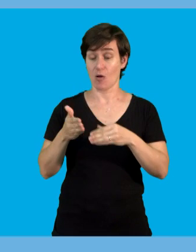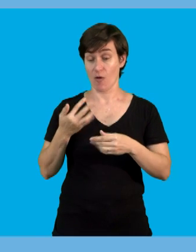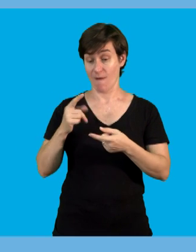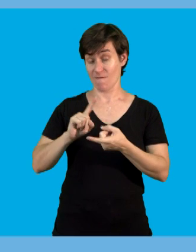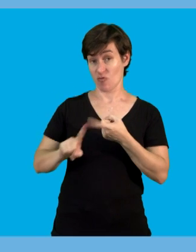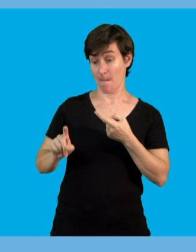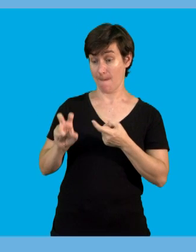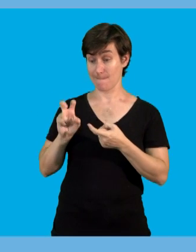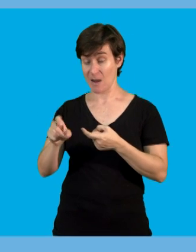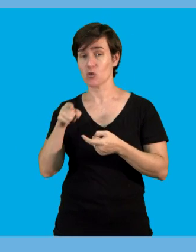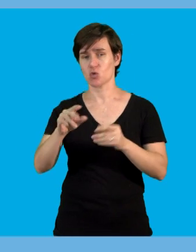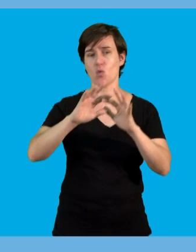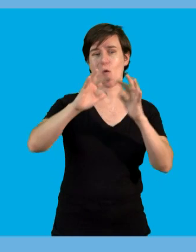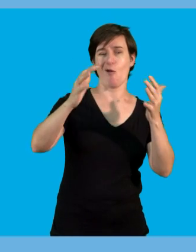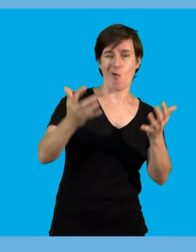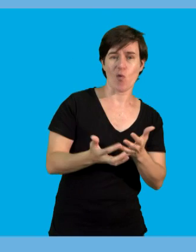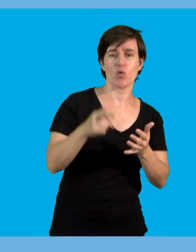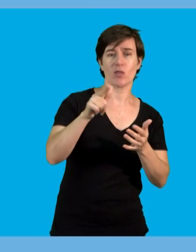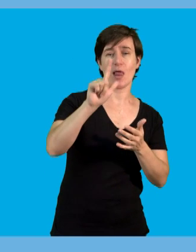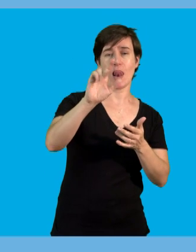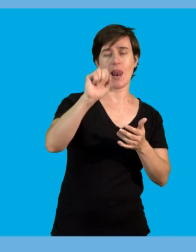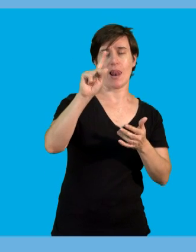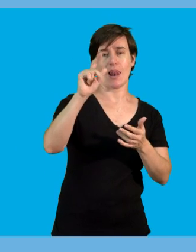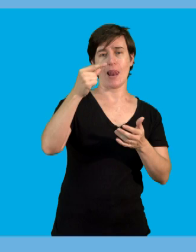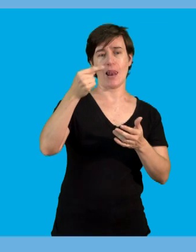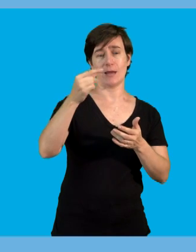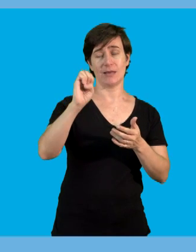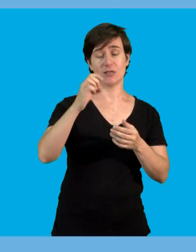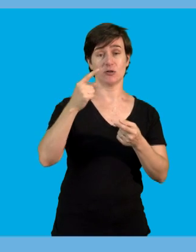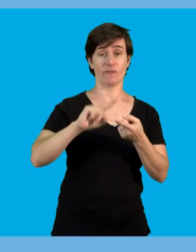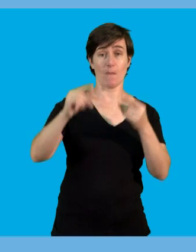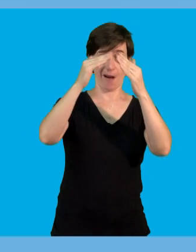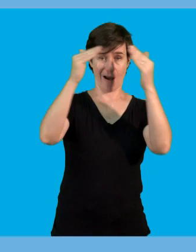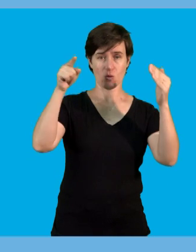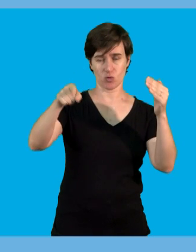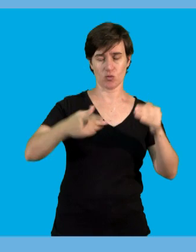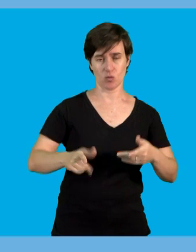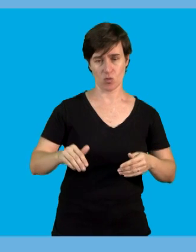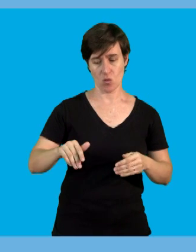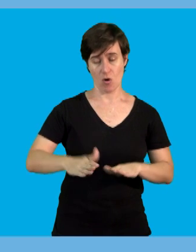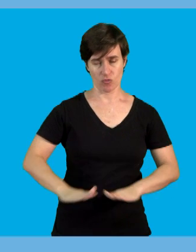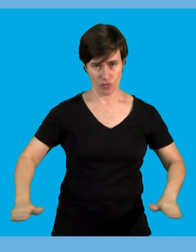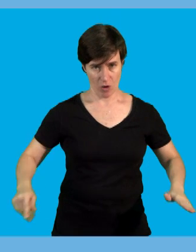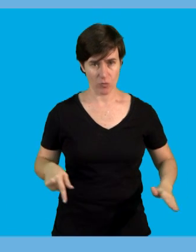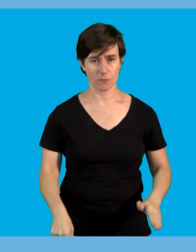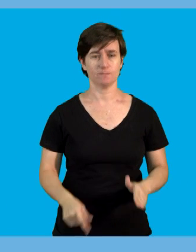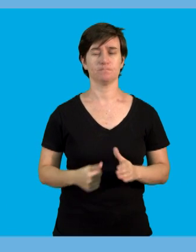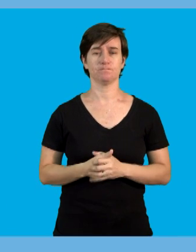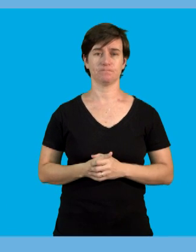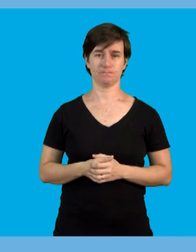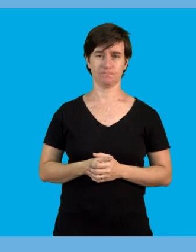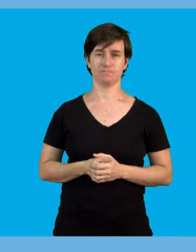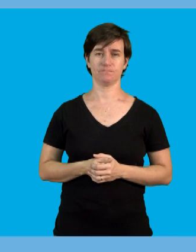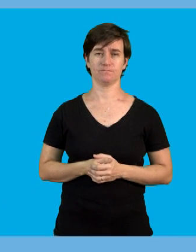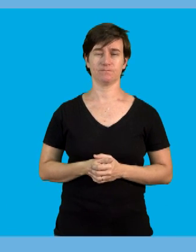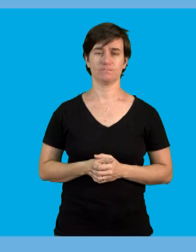plug socket to the earth leakage system of the house into the ground. So this earth wire is connected into the plug socket or